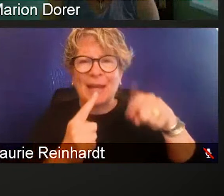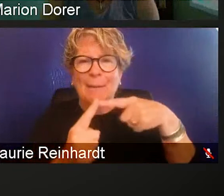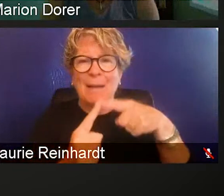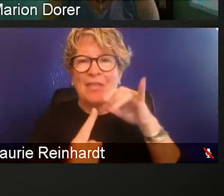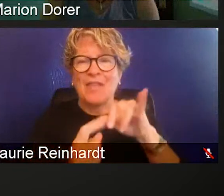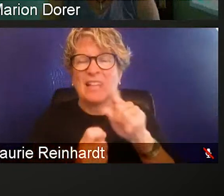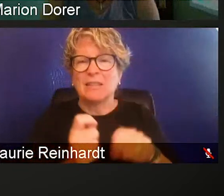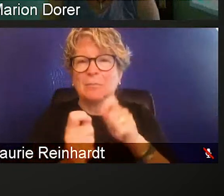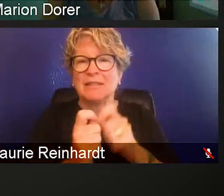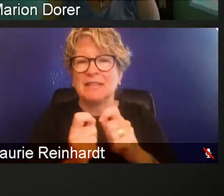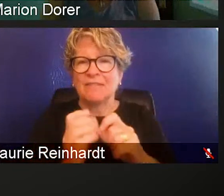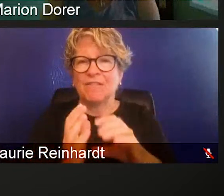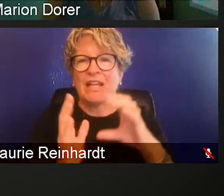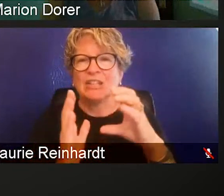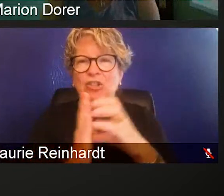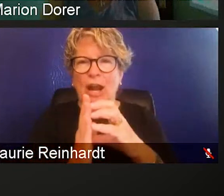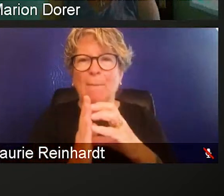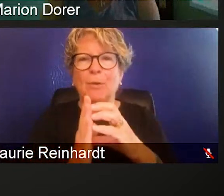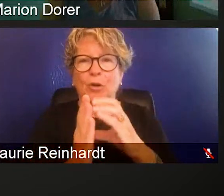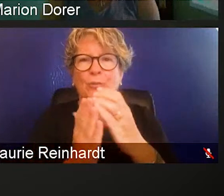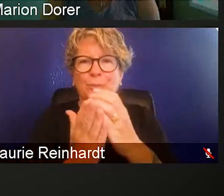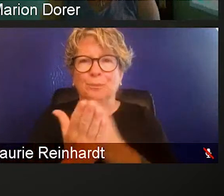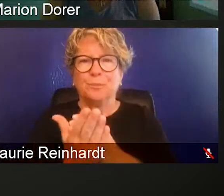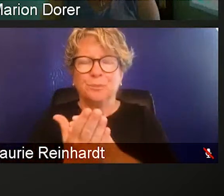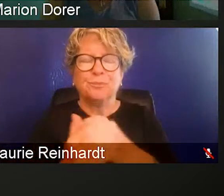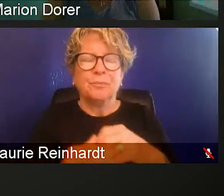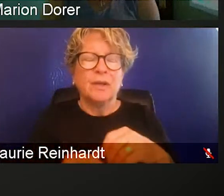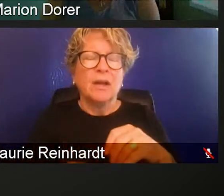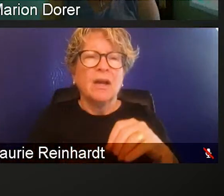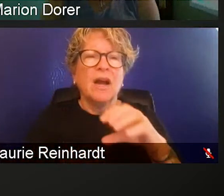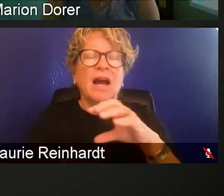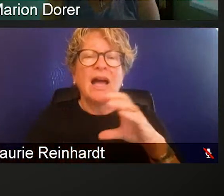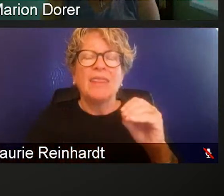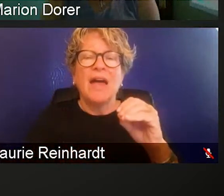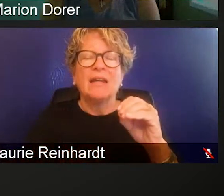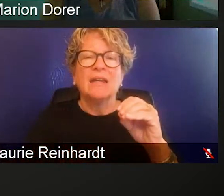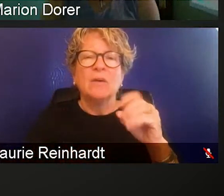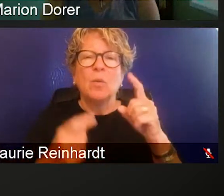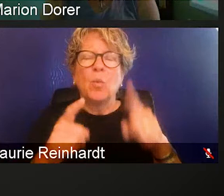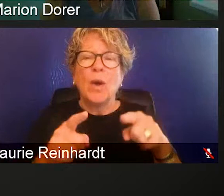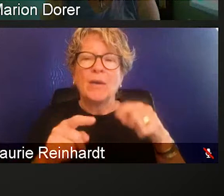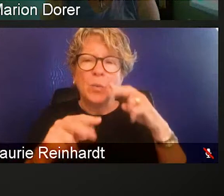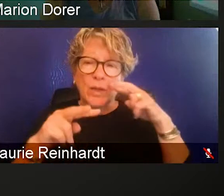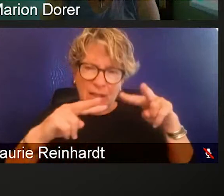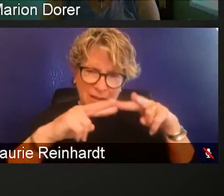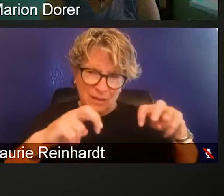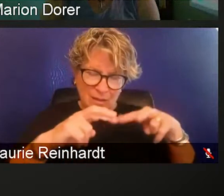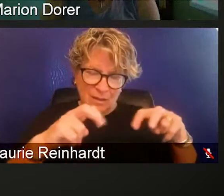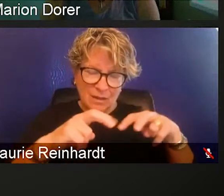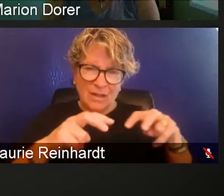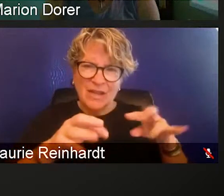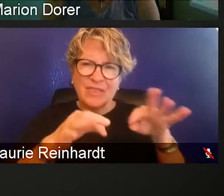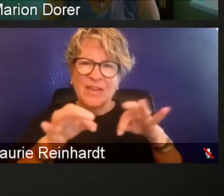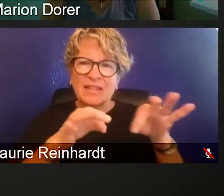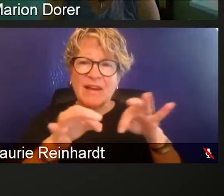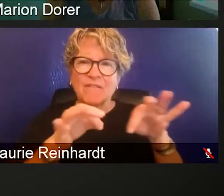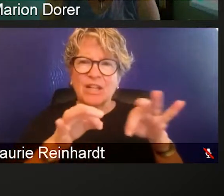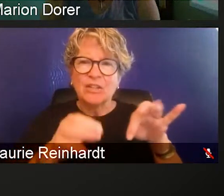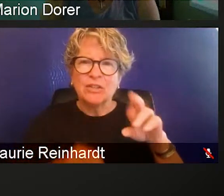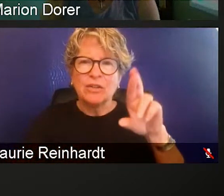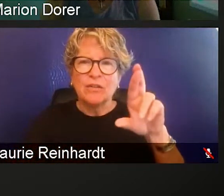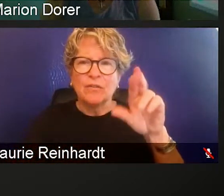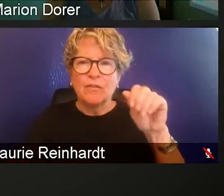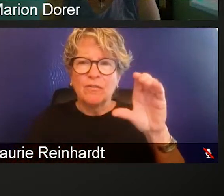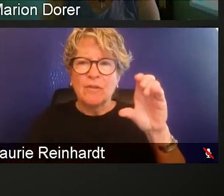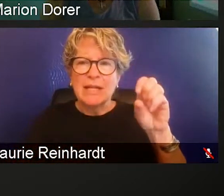chapter. And once we start looking at the definition of racism that Kendi